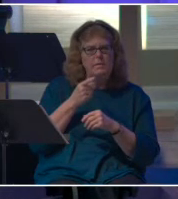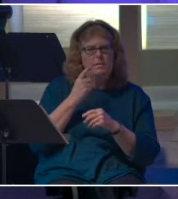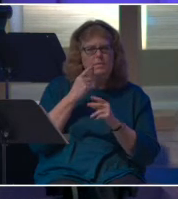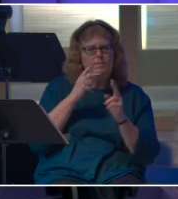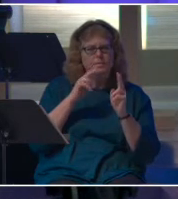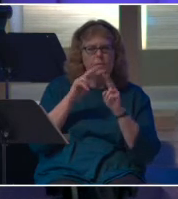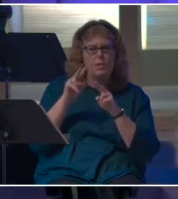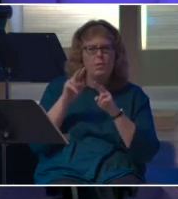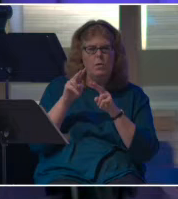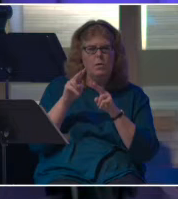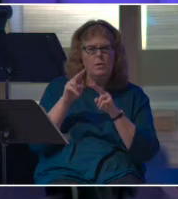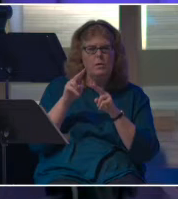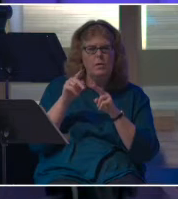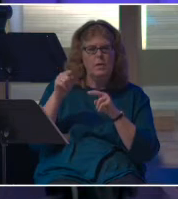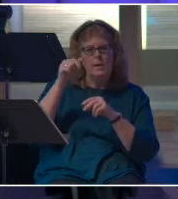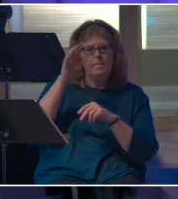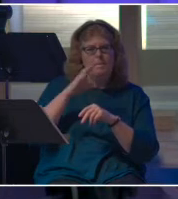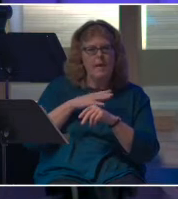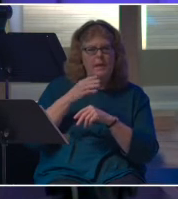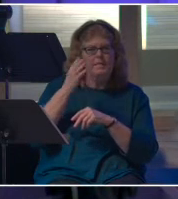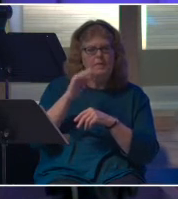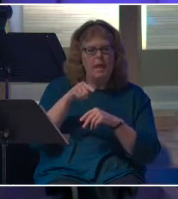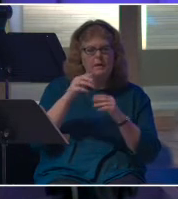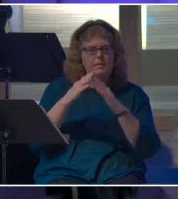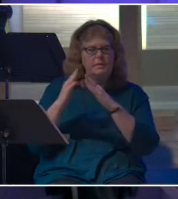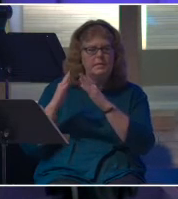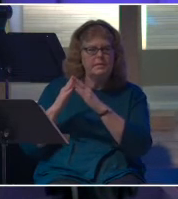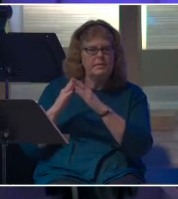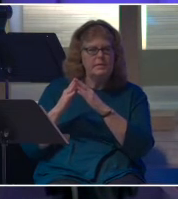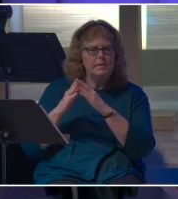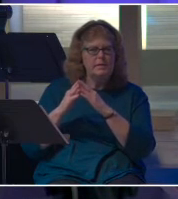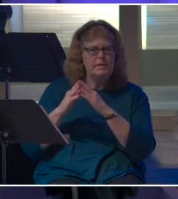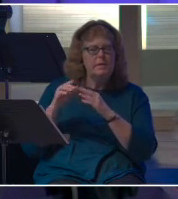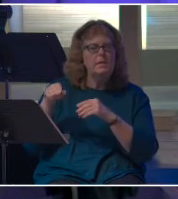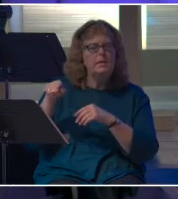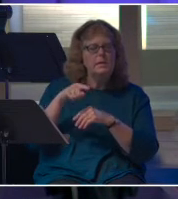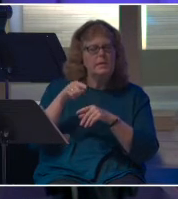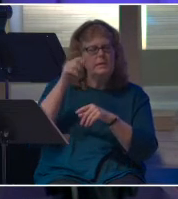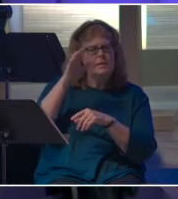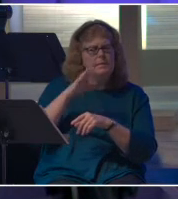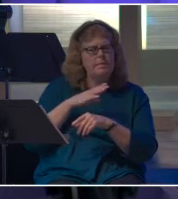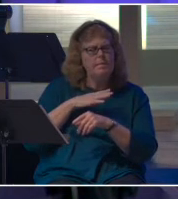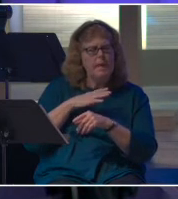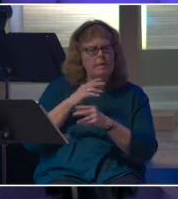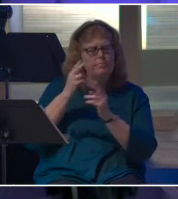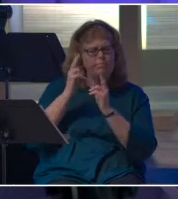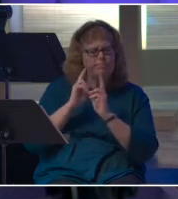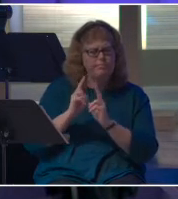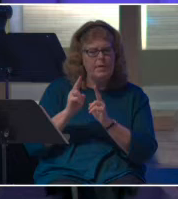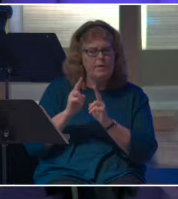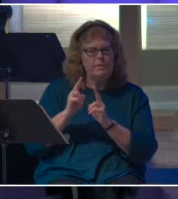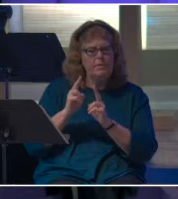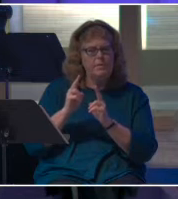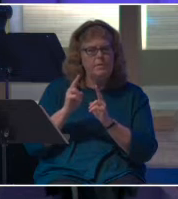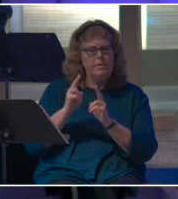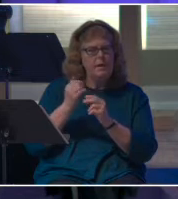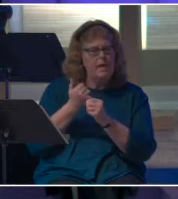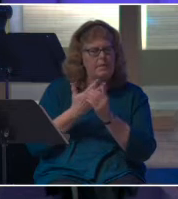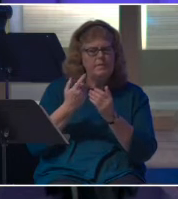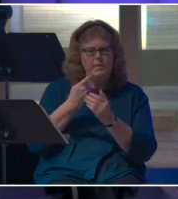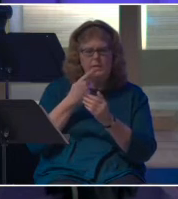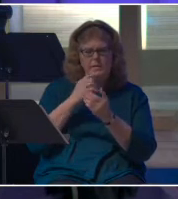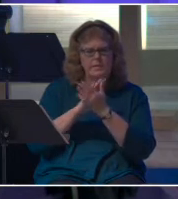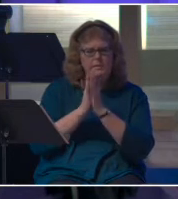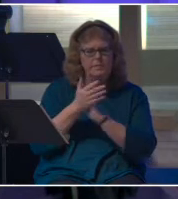"Behold, there is a man of God in this city, and he is a man who is held in honor. All that he says comes